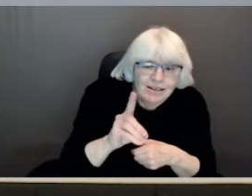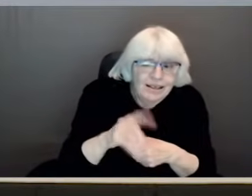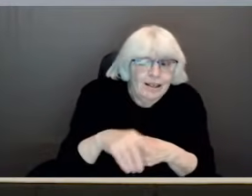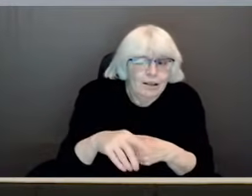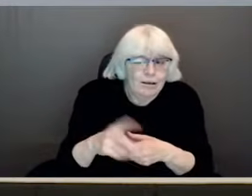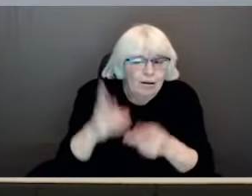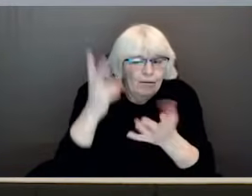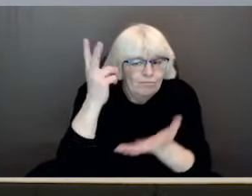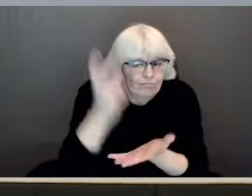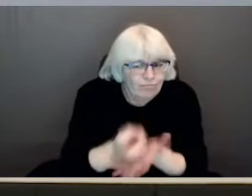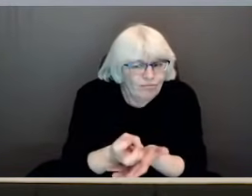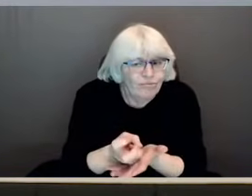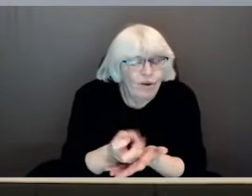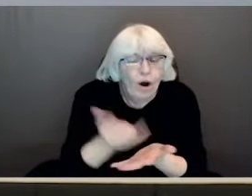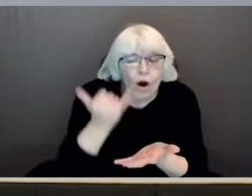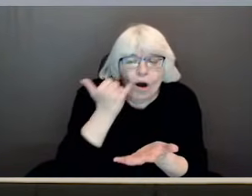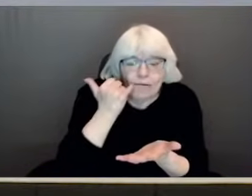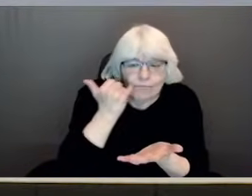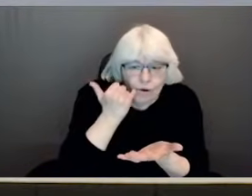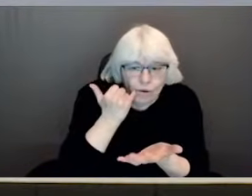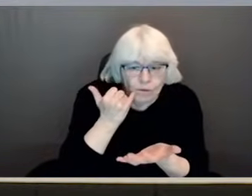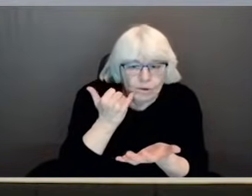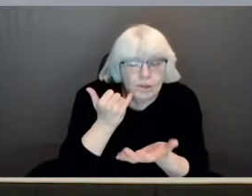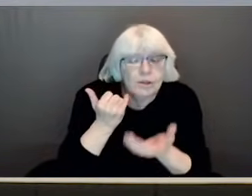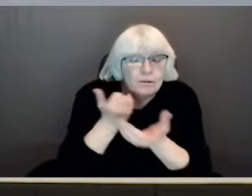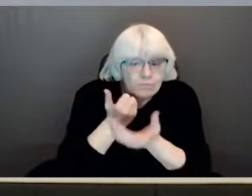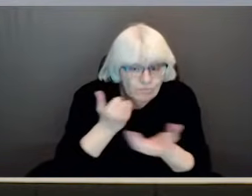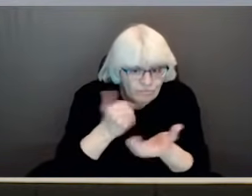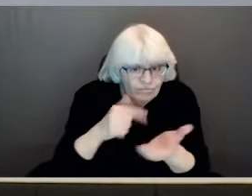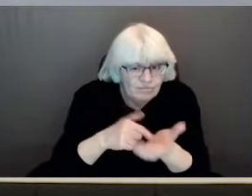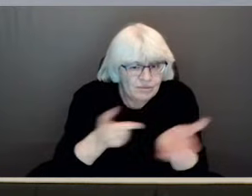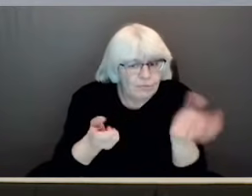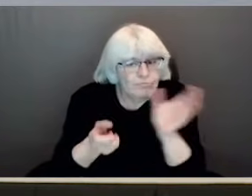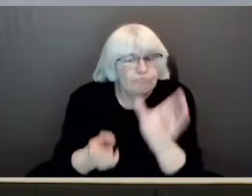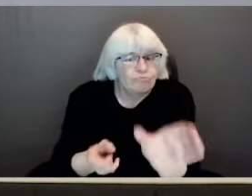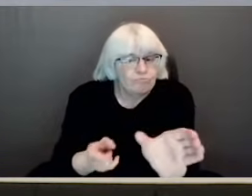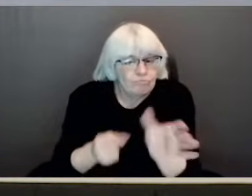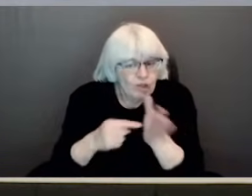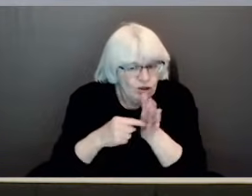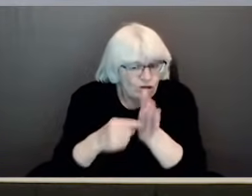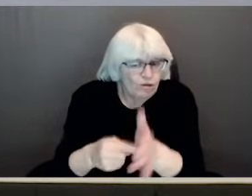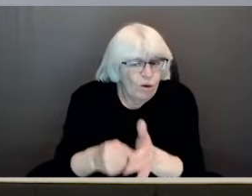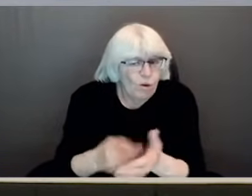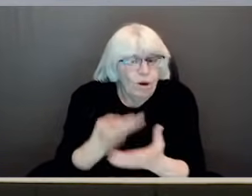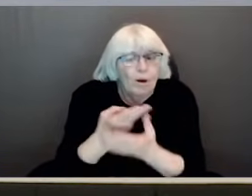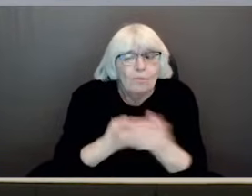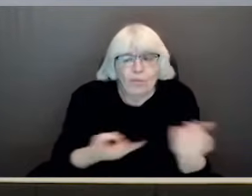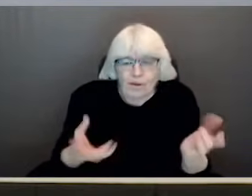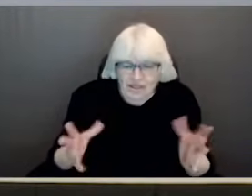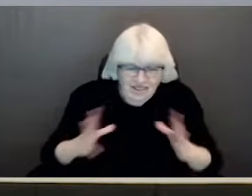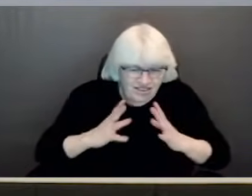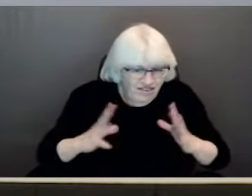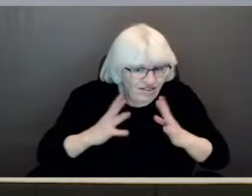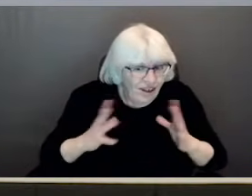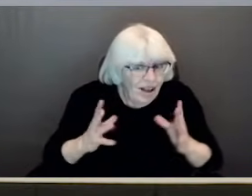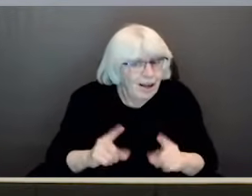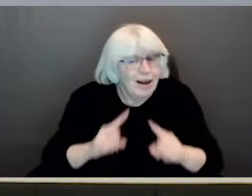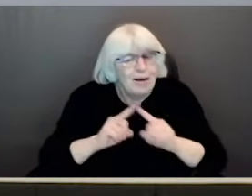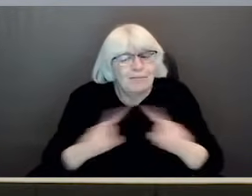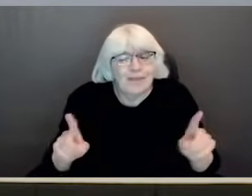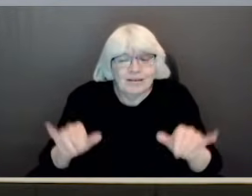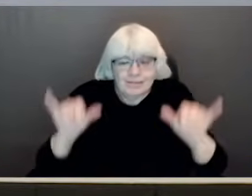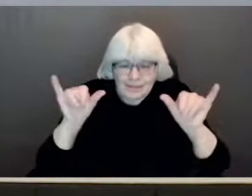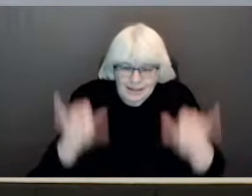other establishments where your actual physical driver's license would be required anyway to be